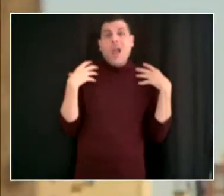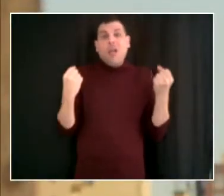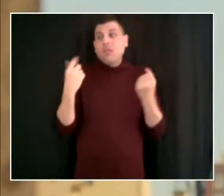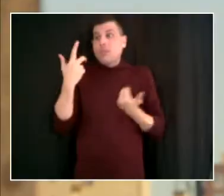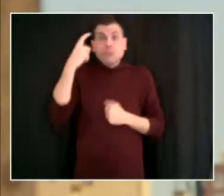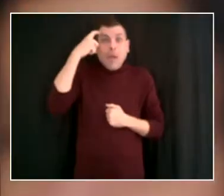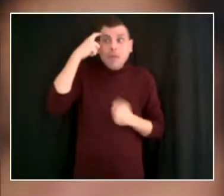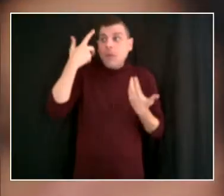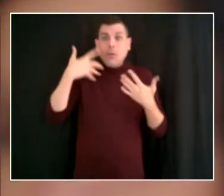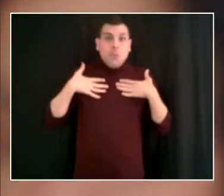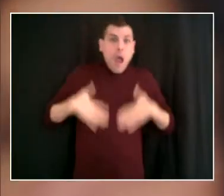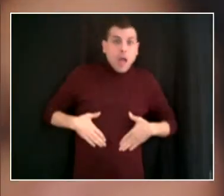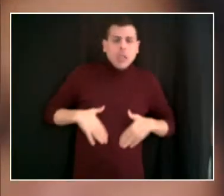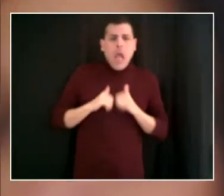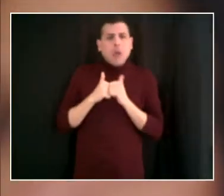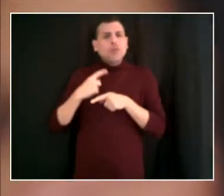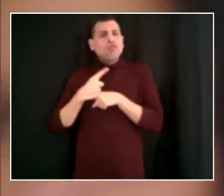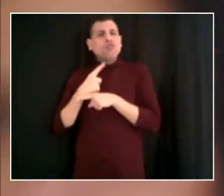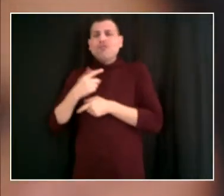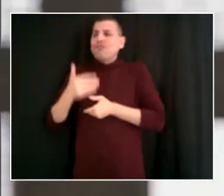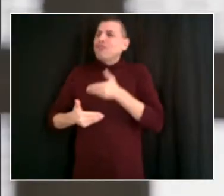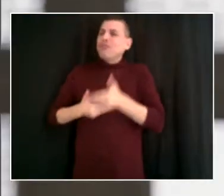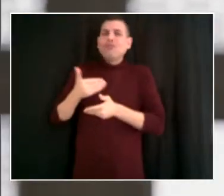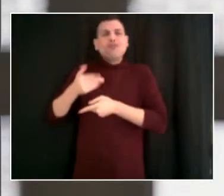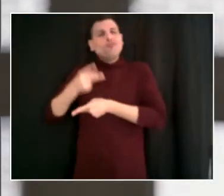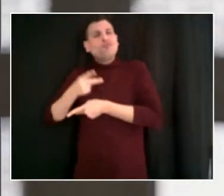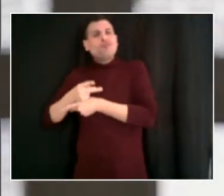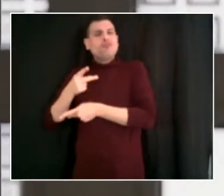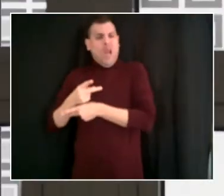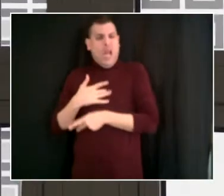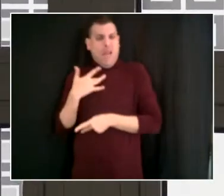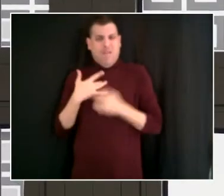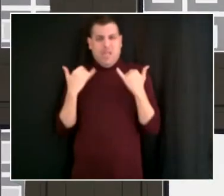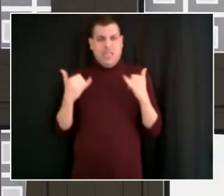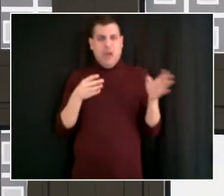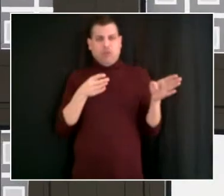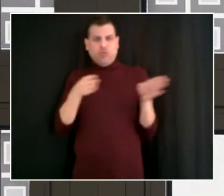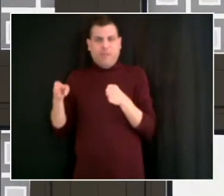mindfulness. And I think it's been a real shift since COVID.